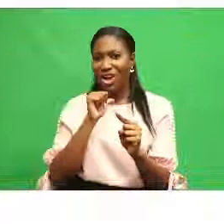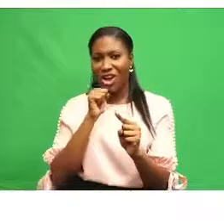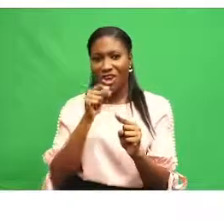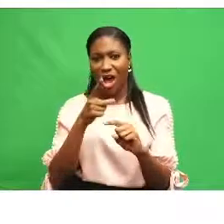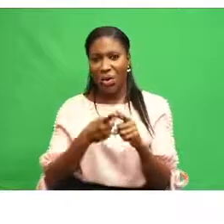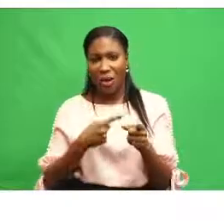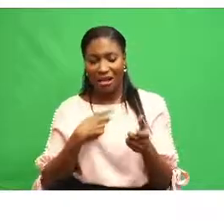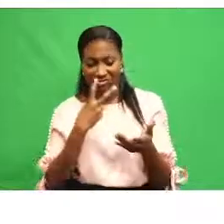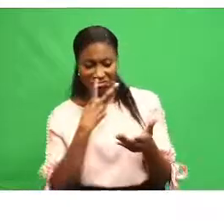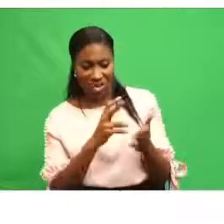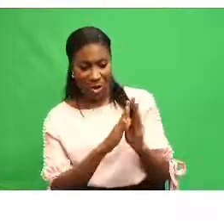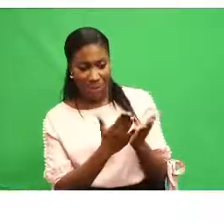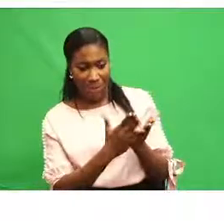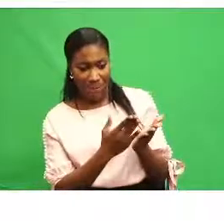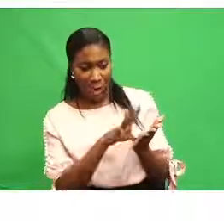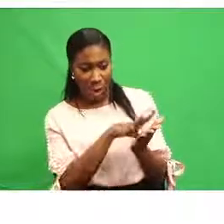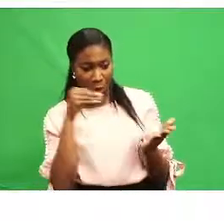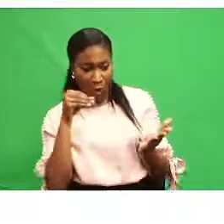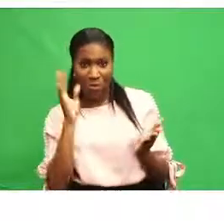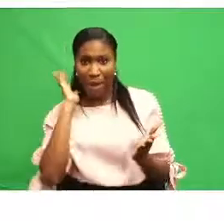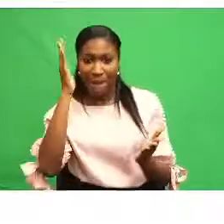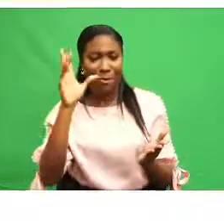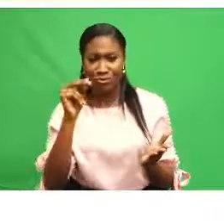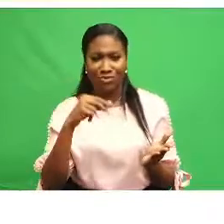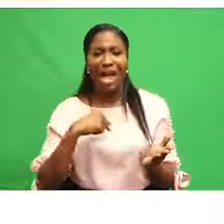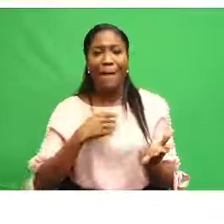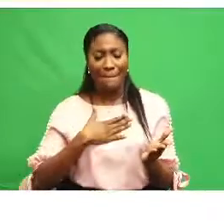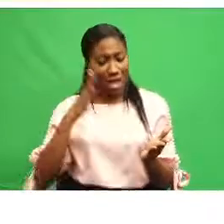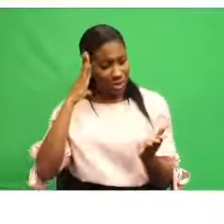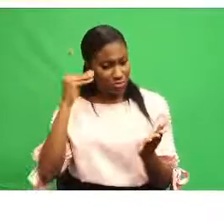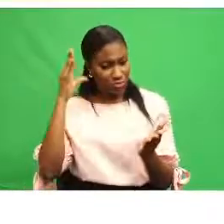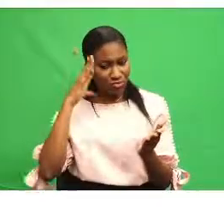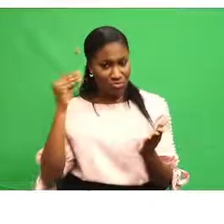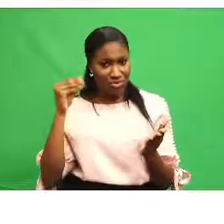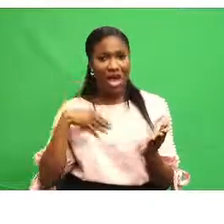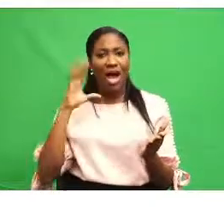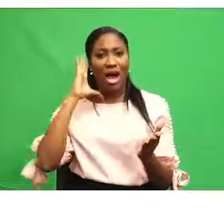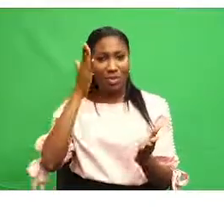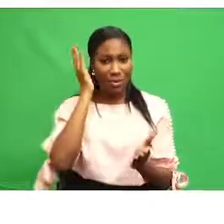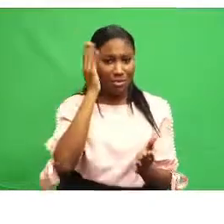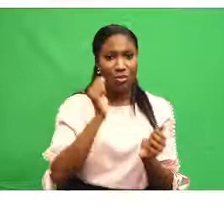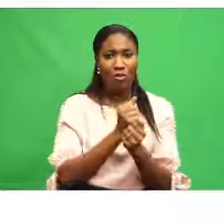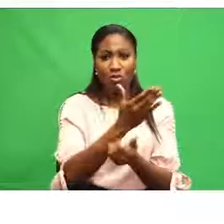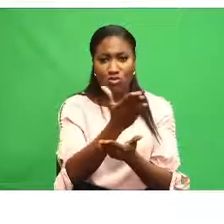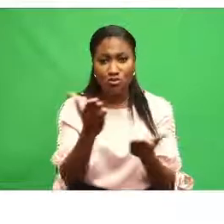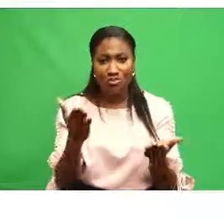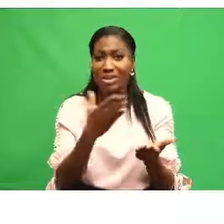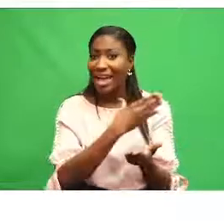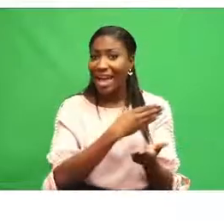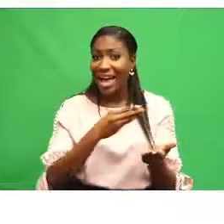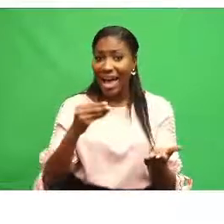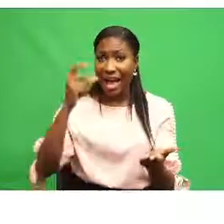to add natural and most importantly, godly wisdom. So